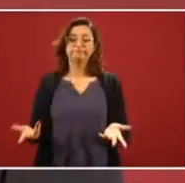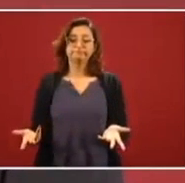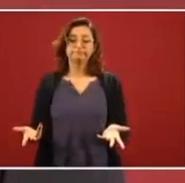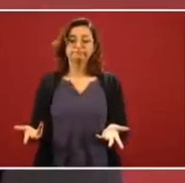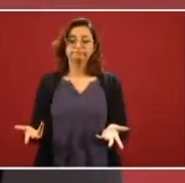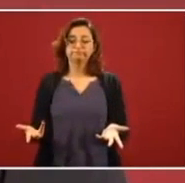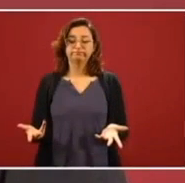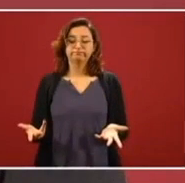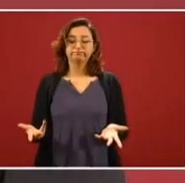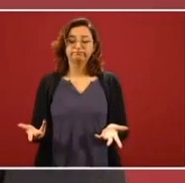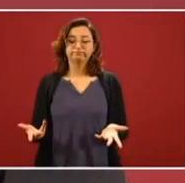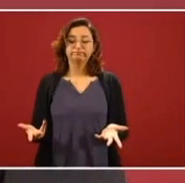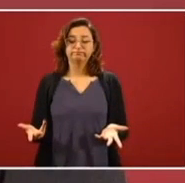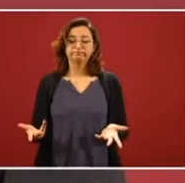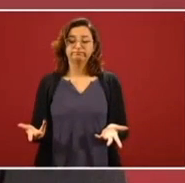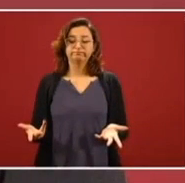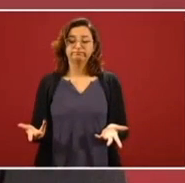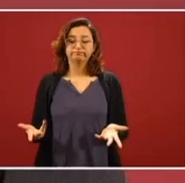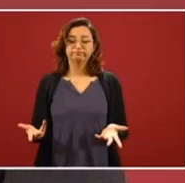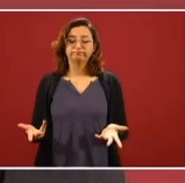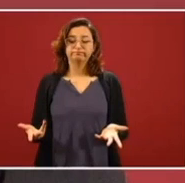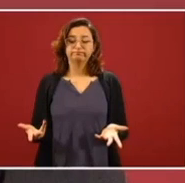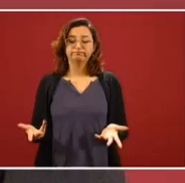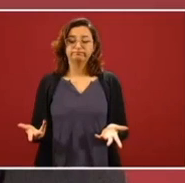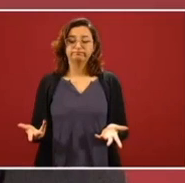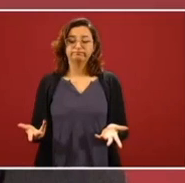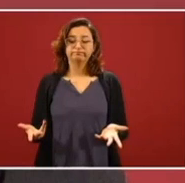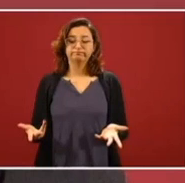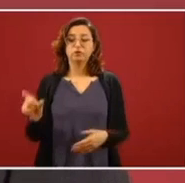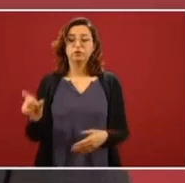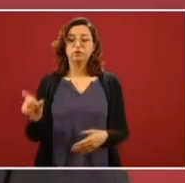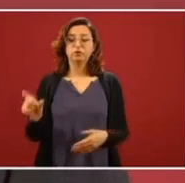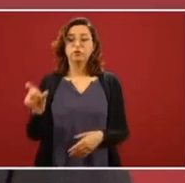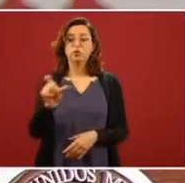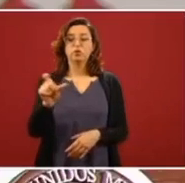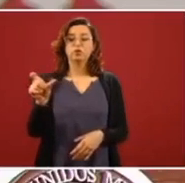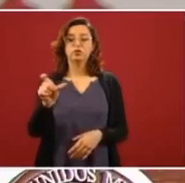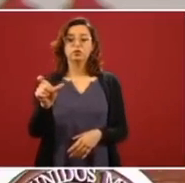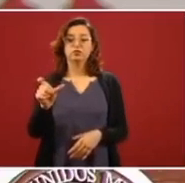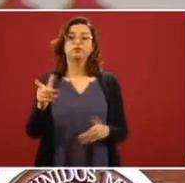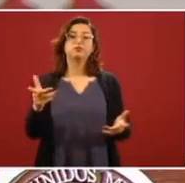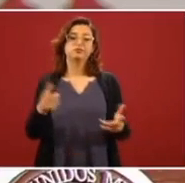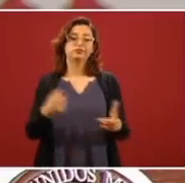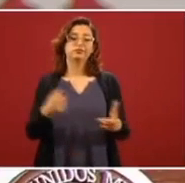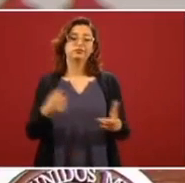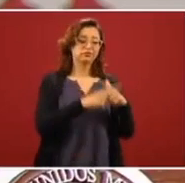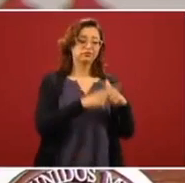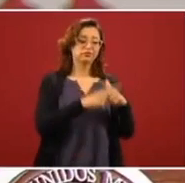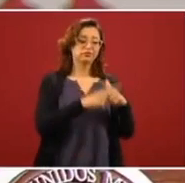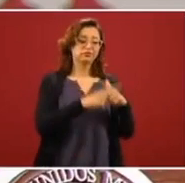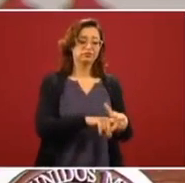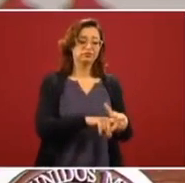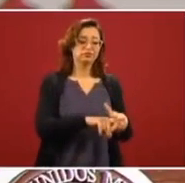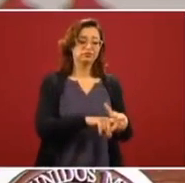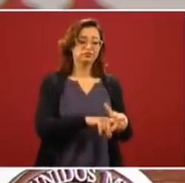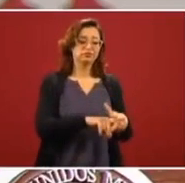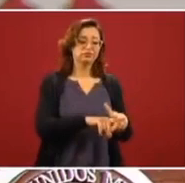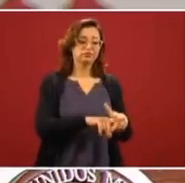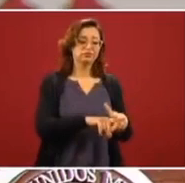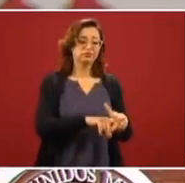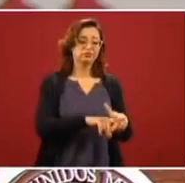el inicio since the initiation de la política neoliberal. of the Sí,